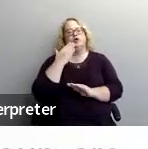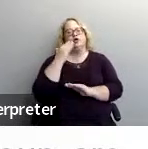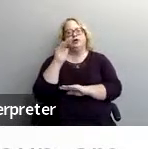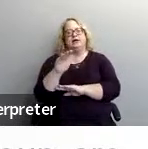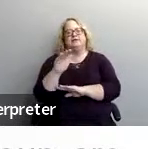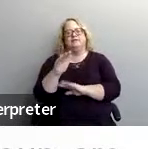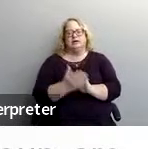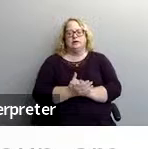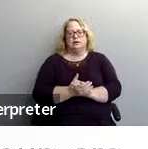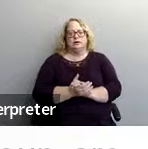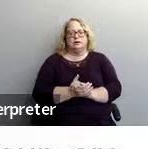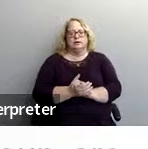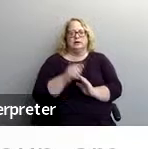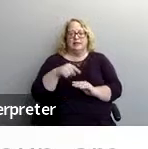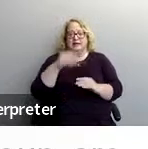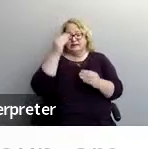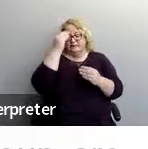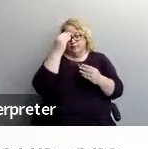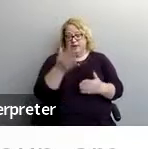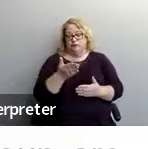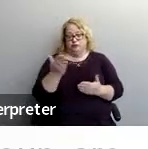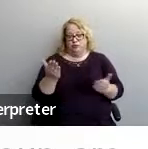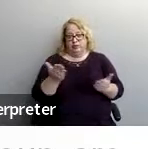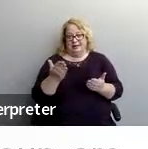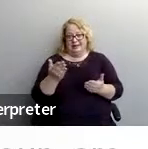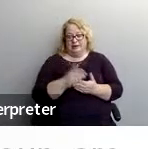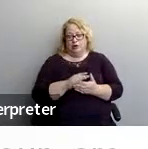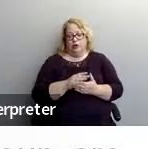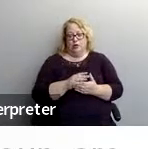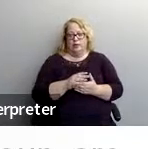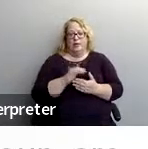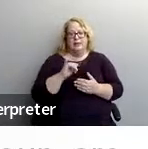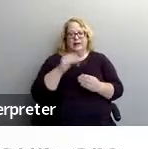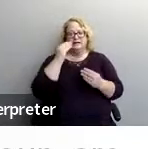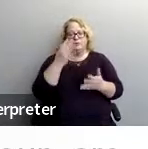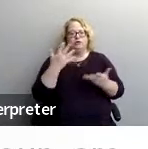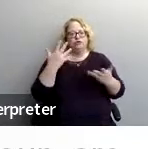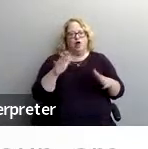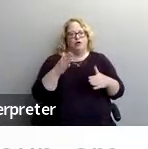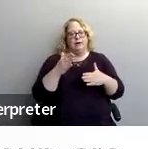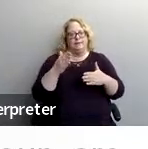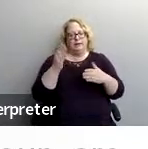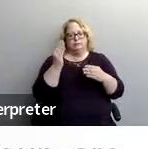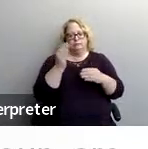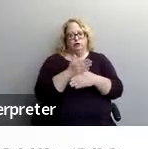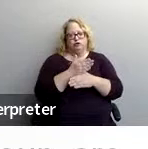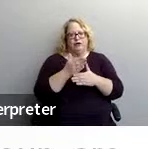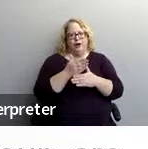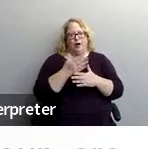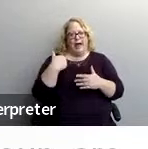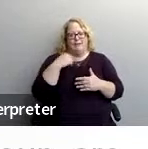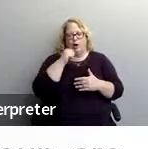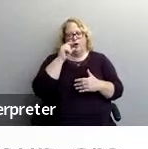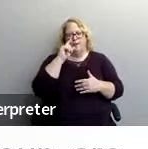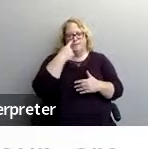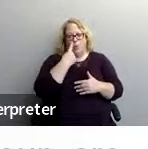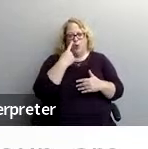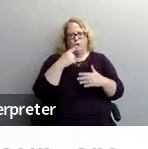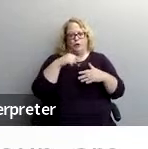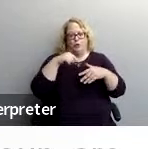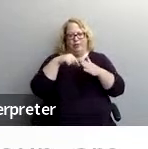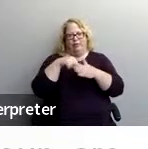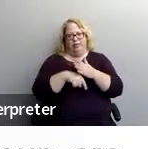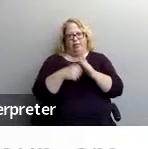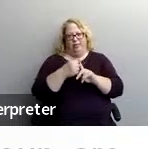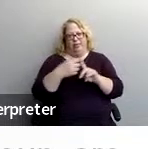Good evening. This information that you have before you is information that has been shared previously, so I won't bore you with going too much